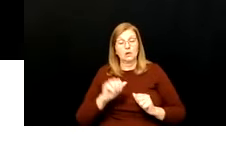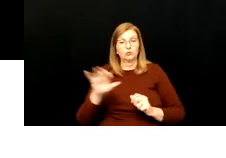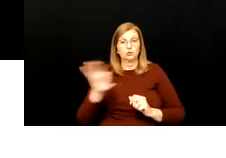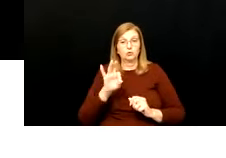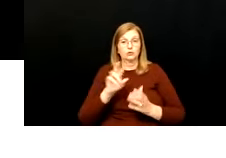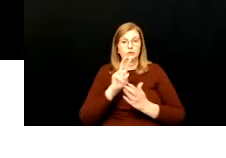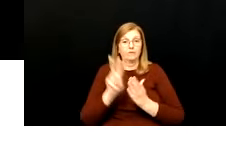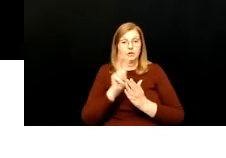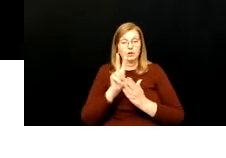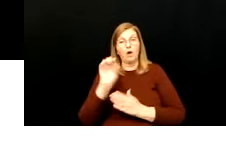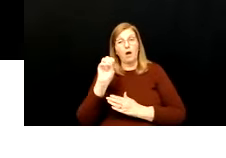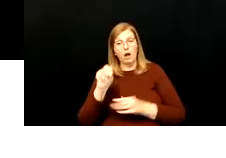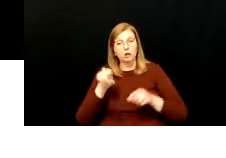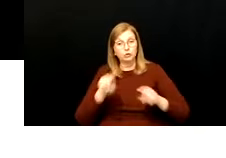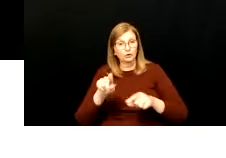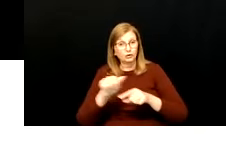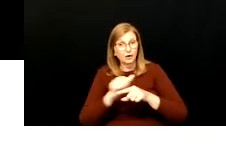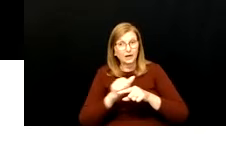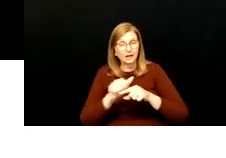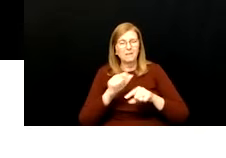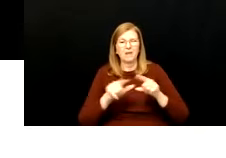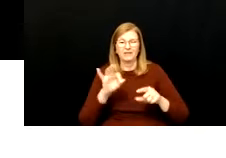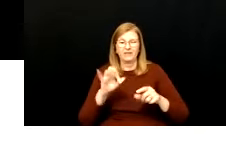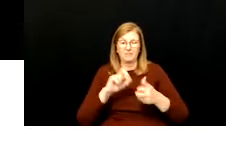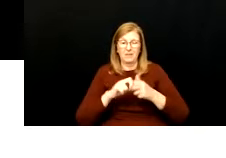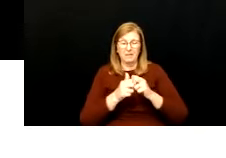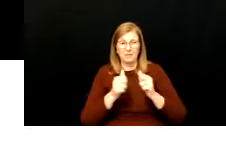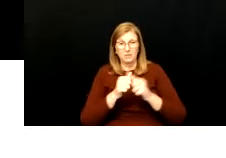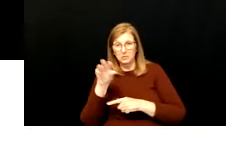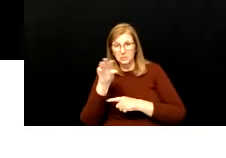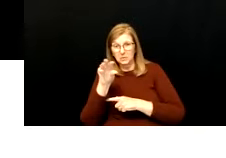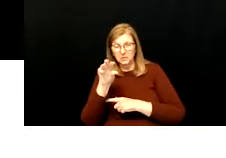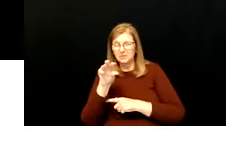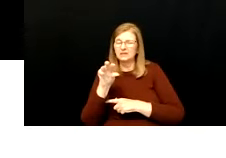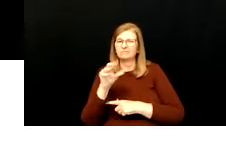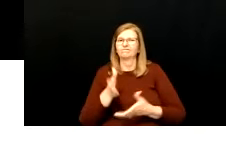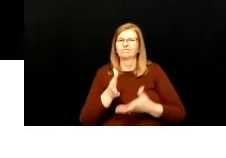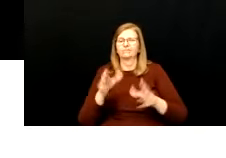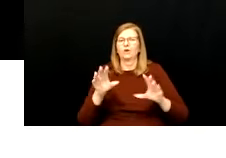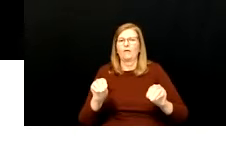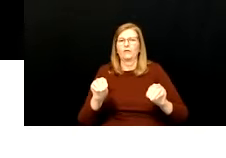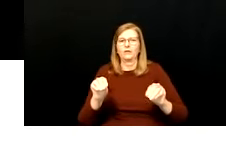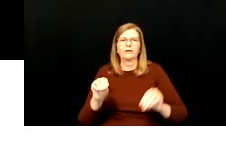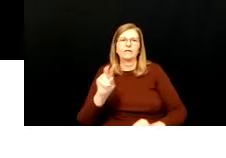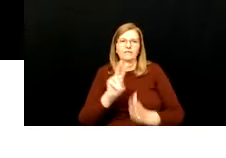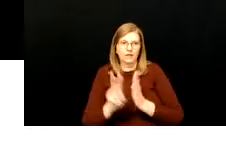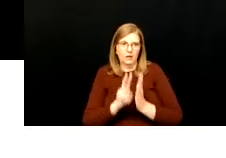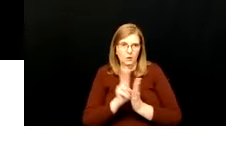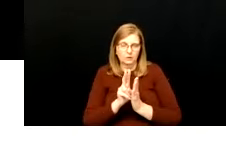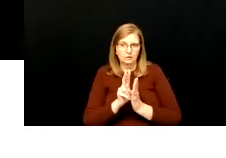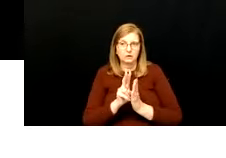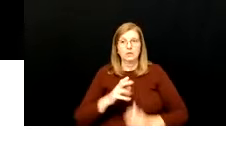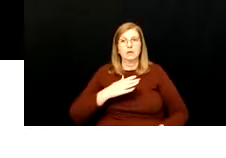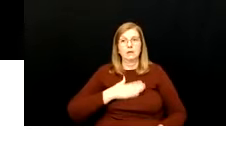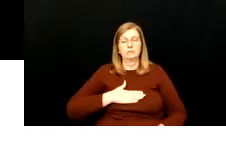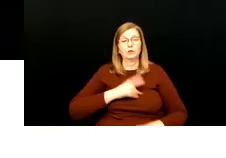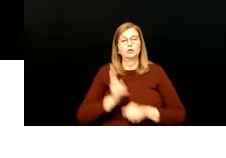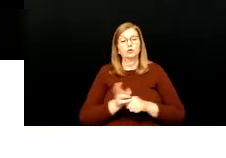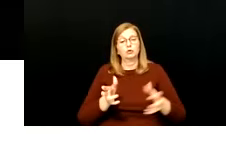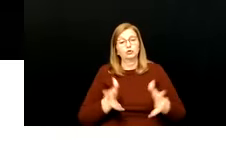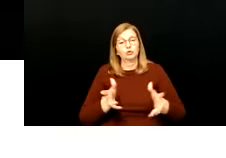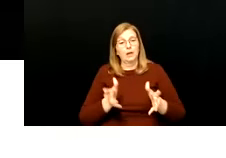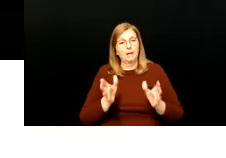the training, but if you have some bandwidth issues, we recommend that you turn off your video. Please use the chat box